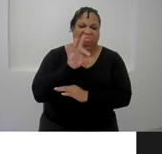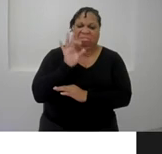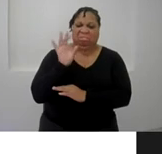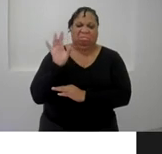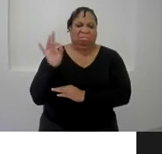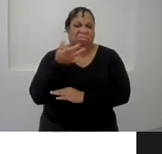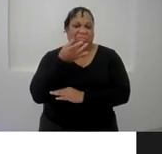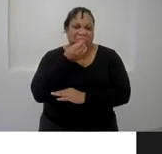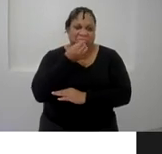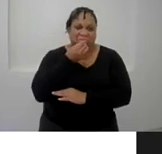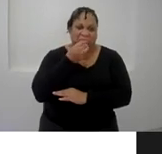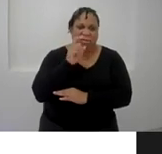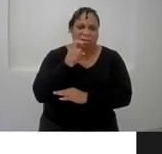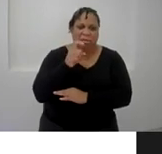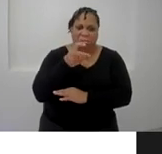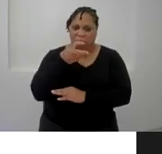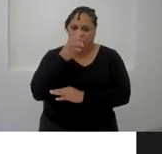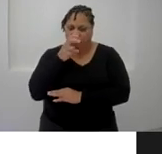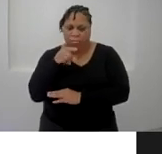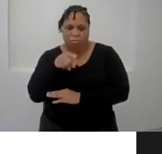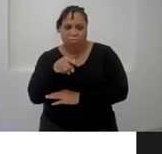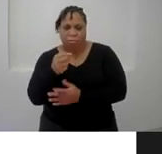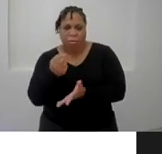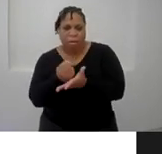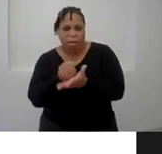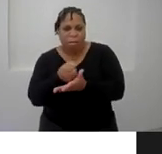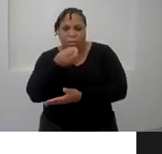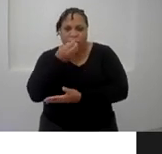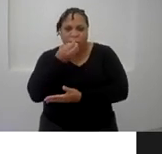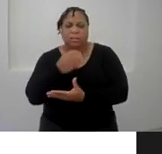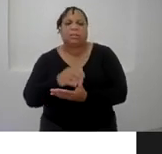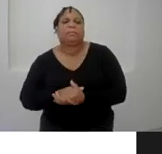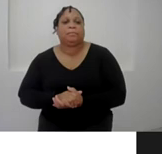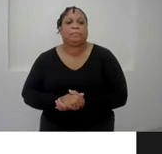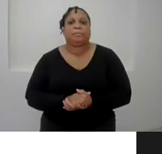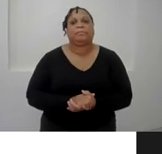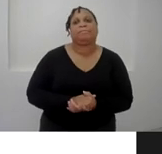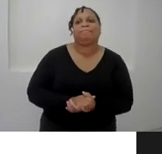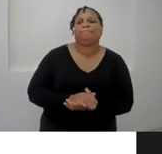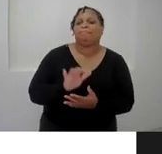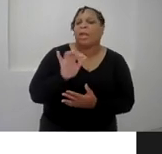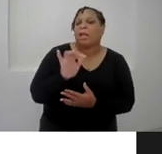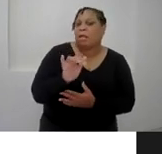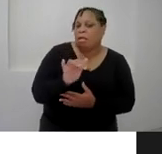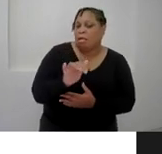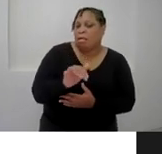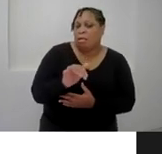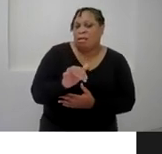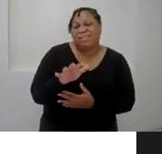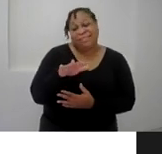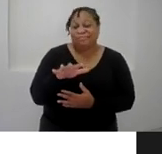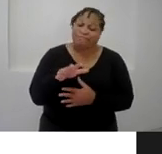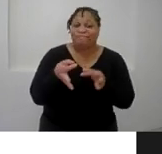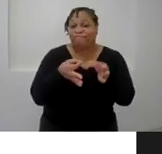and you need to be firm with her to help her to eat. That is the sort of